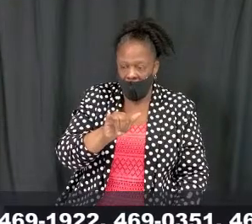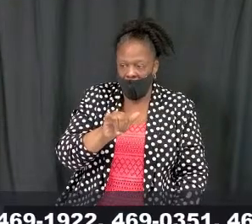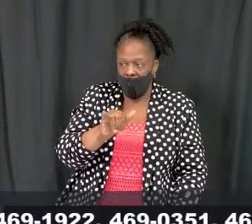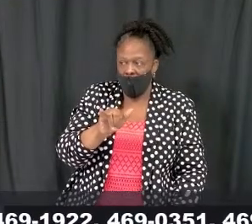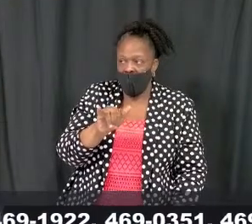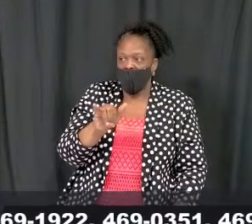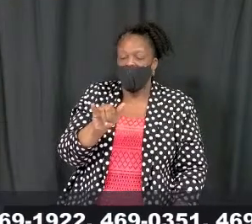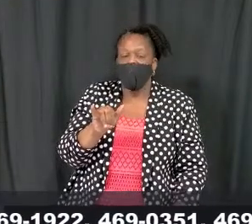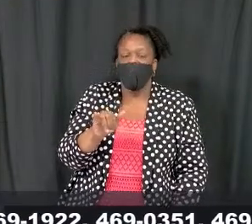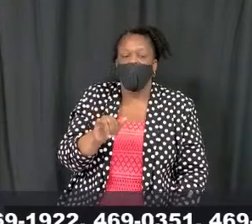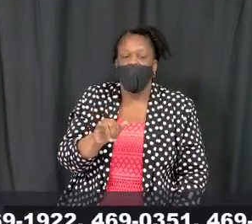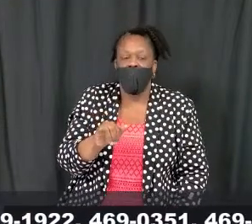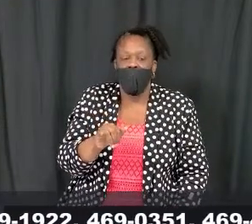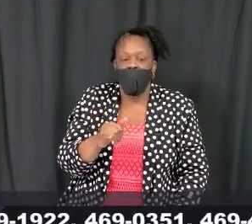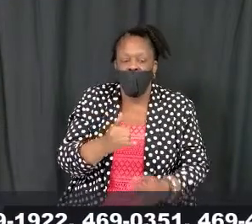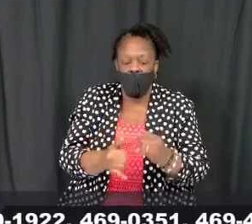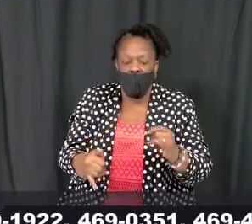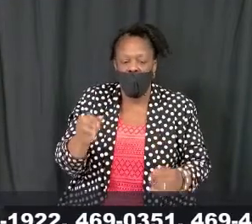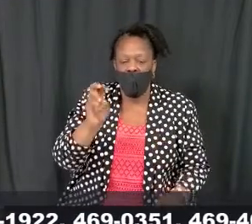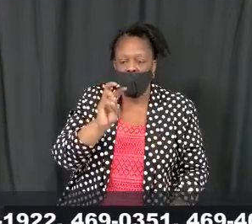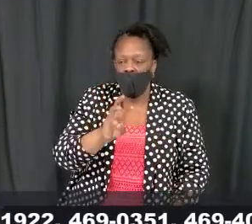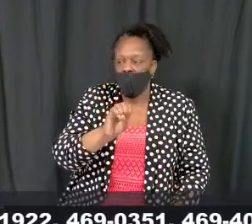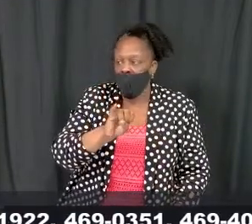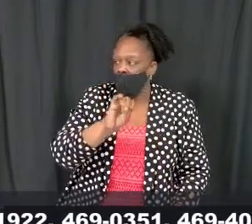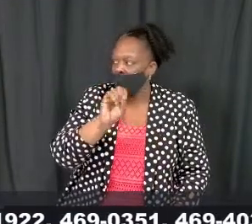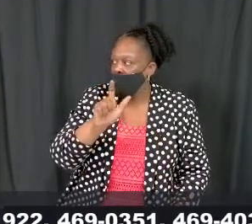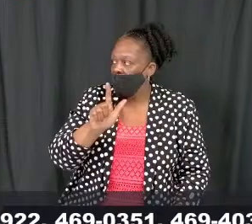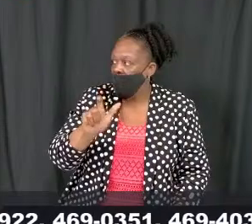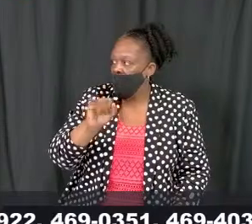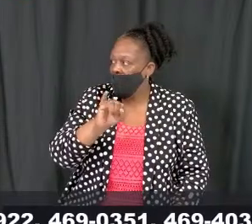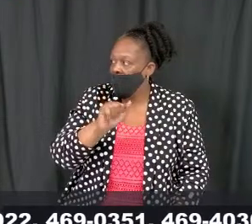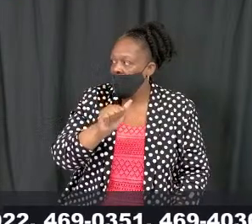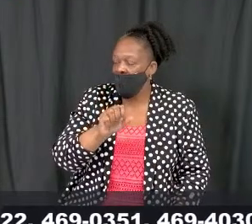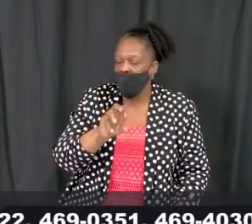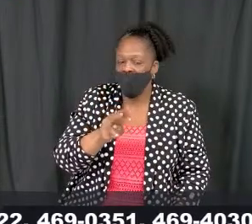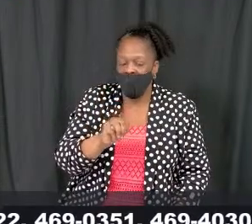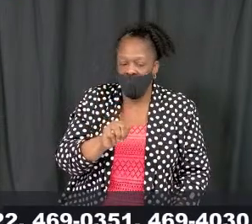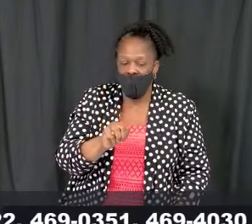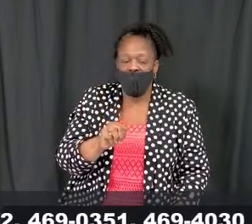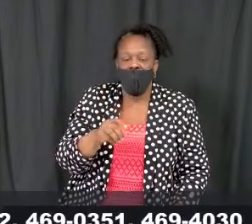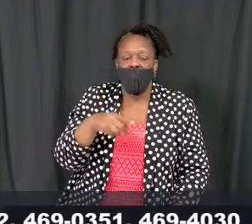encouraged to contact him for any information regarding these matters.